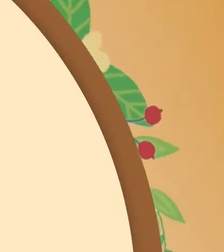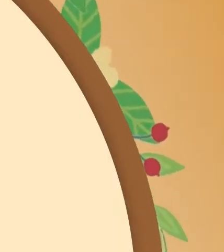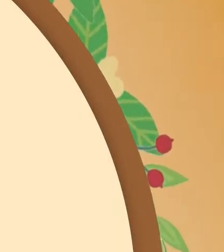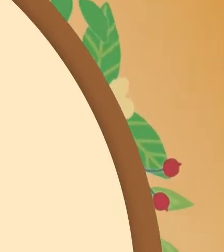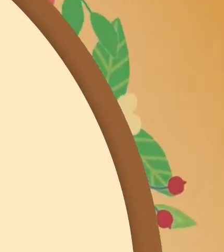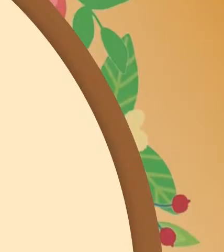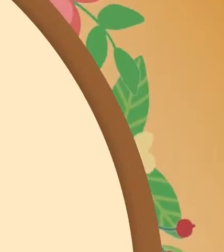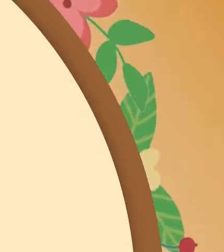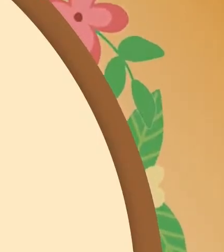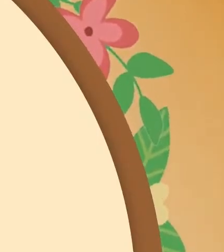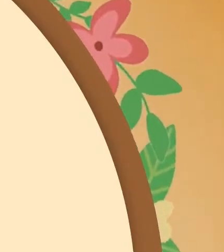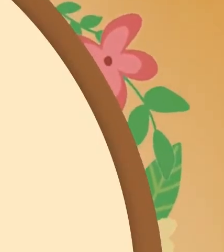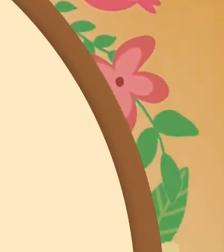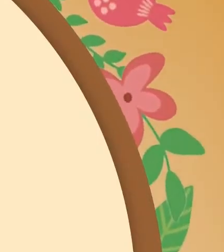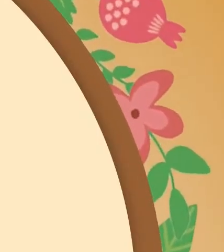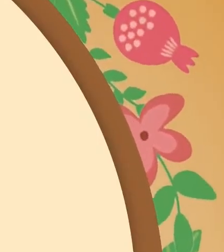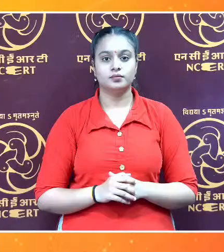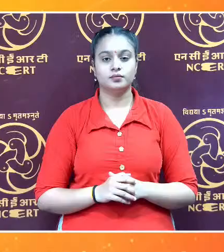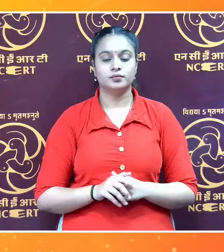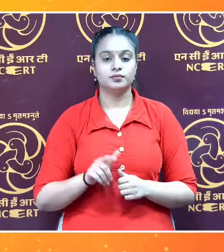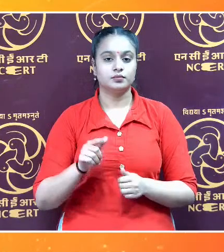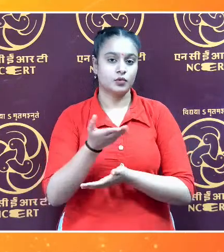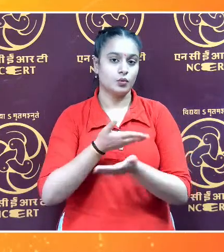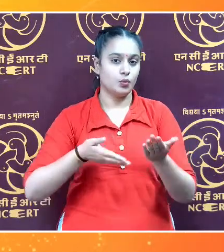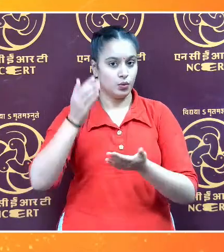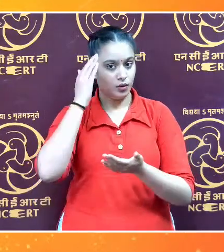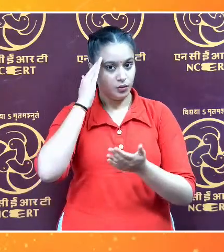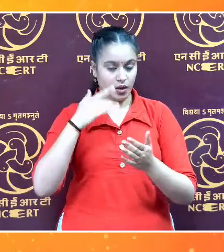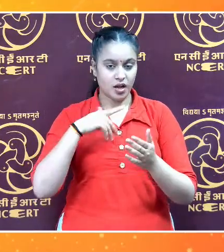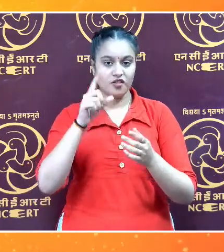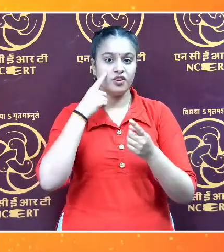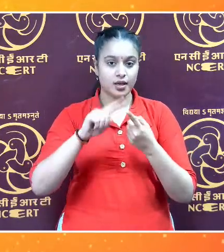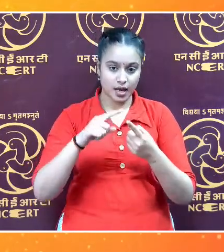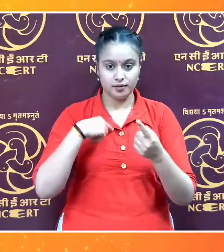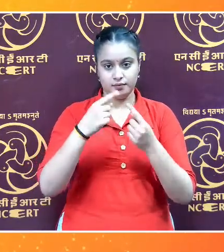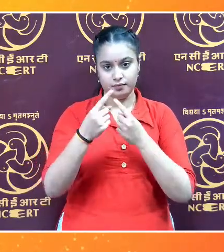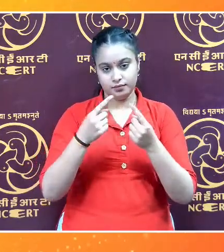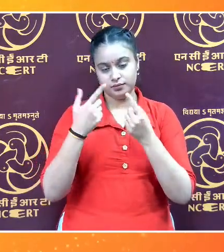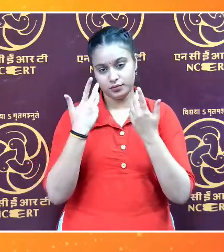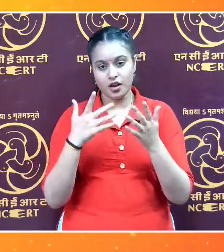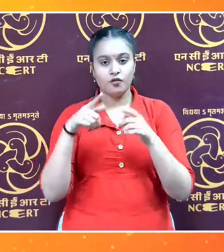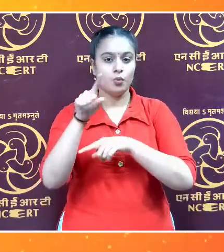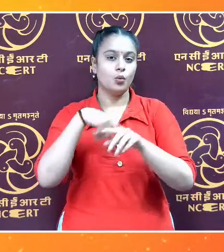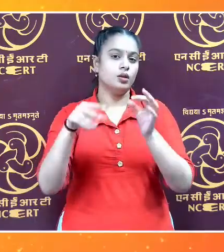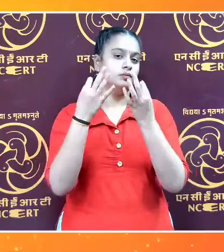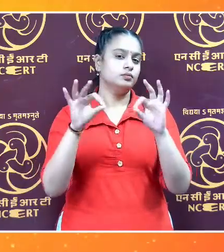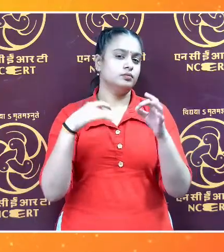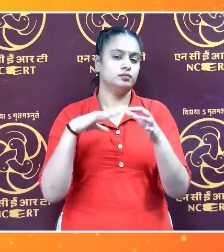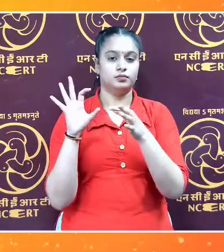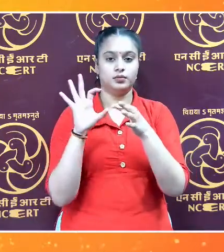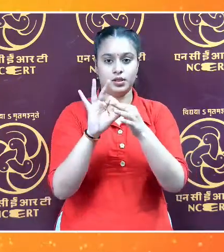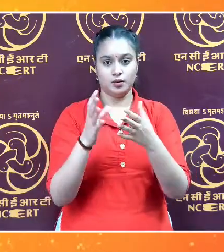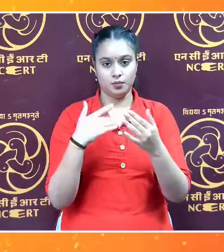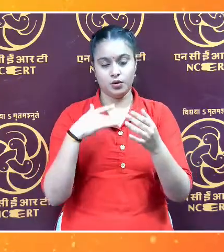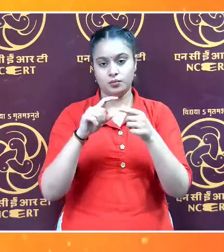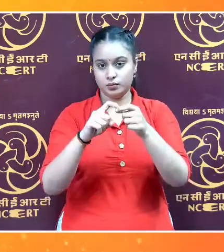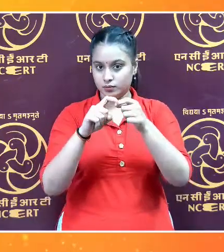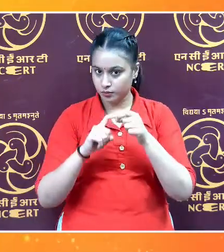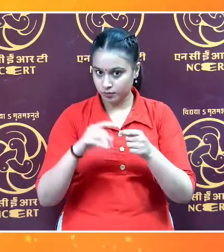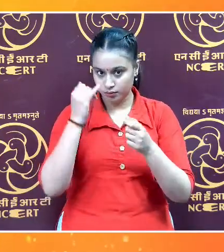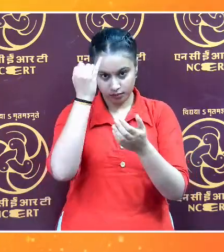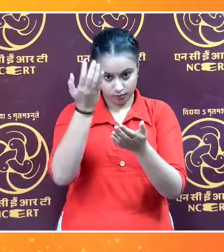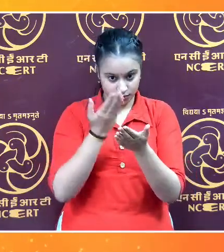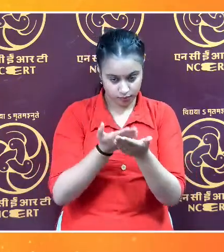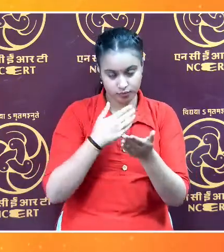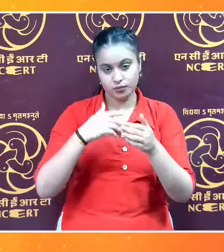while. But as you know, the session is live and interactive, so please feel free to get in touch with us with your questions, suggestions